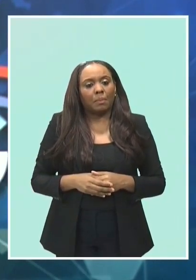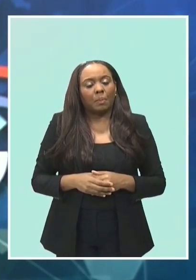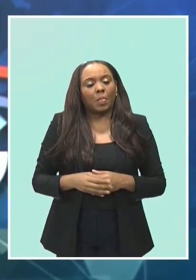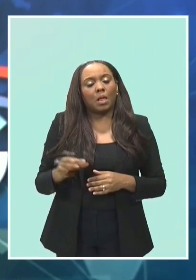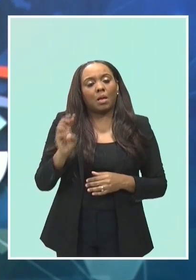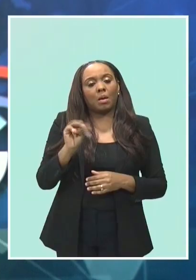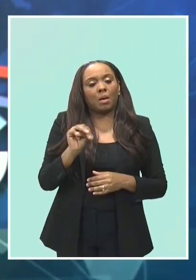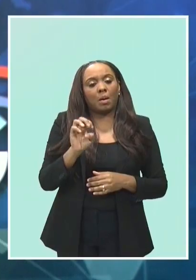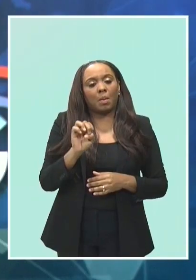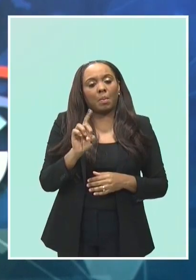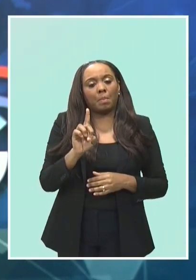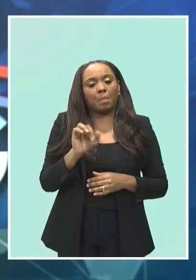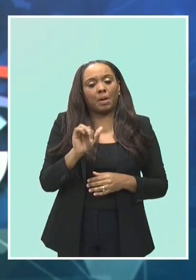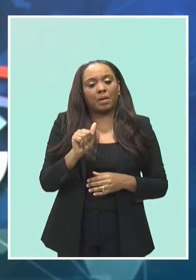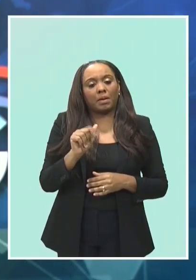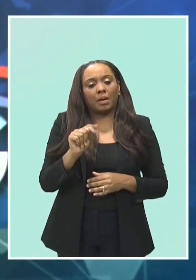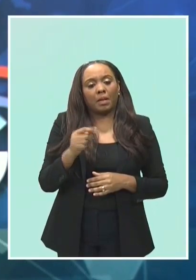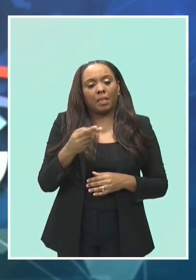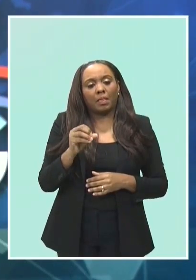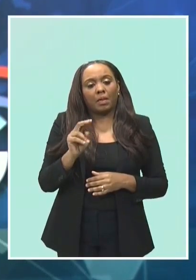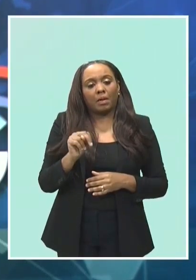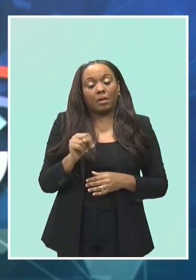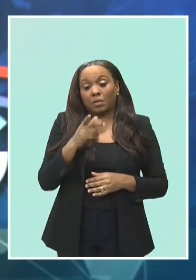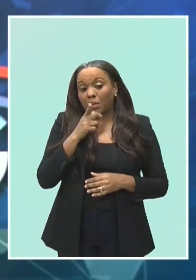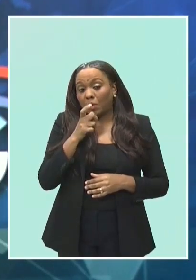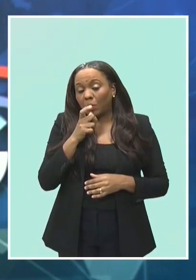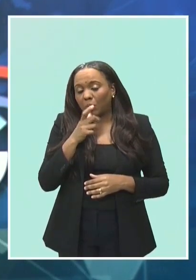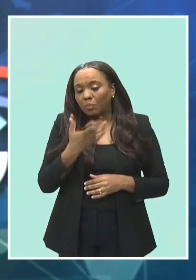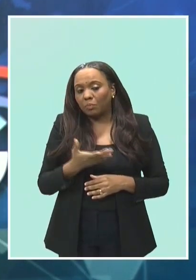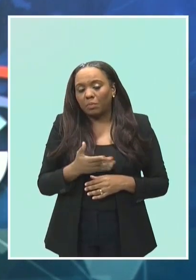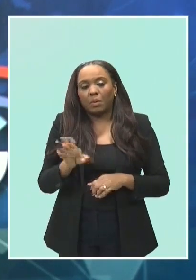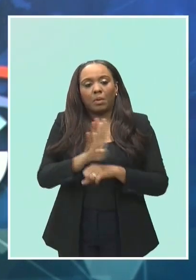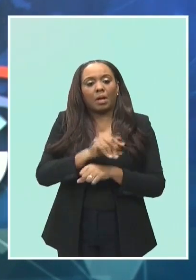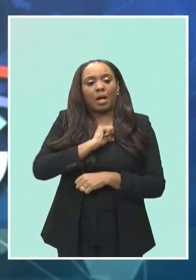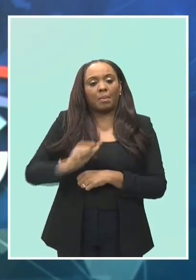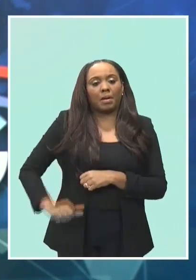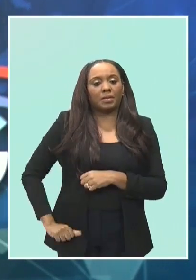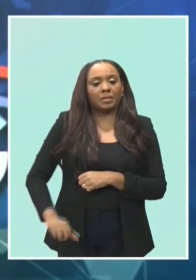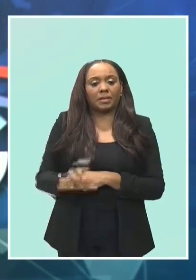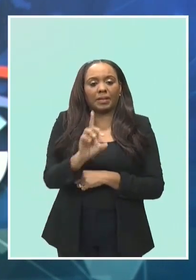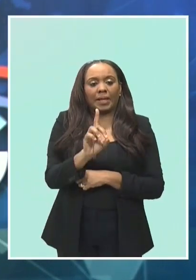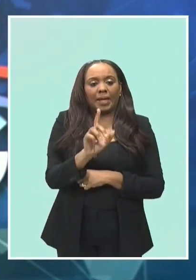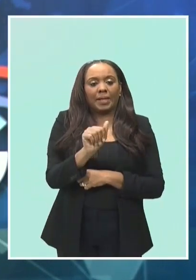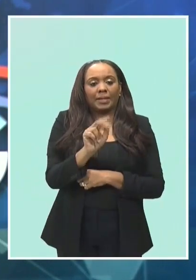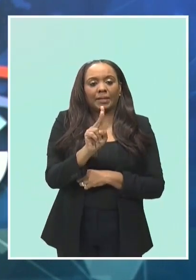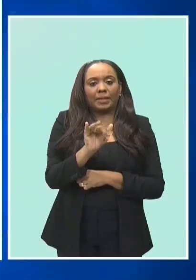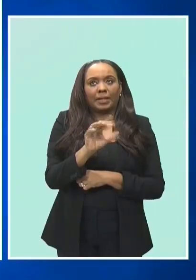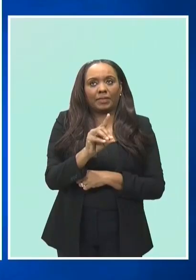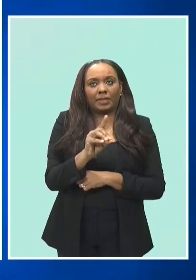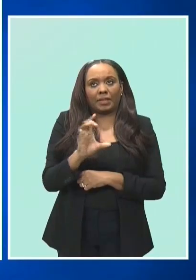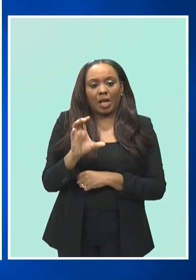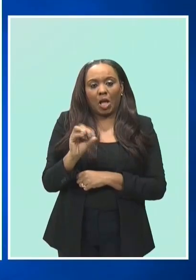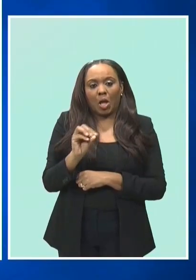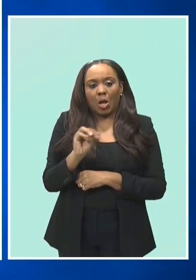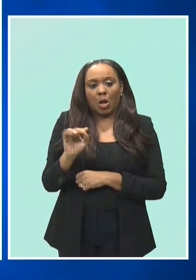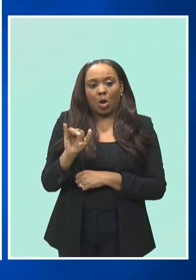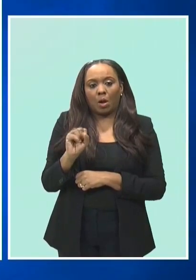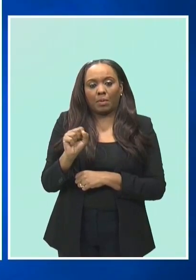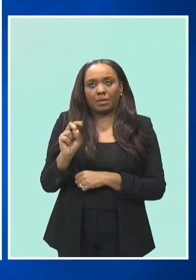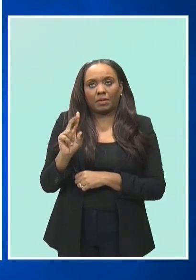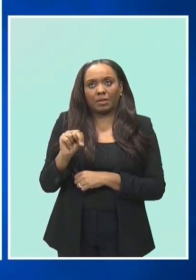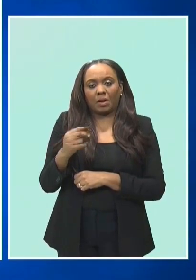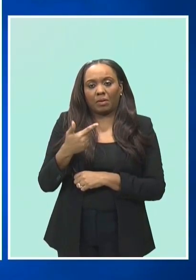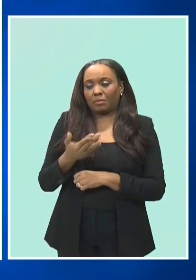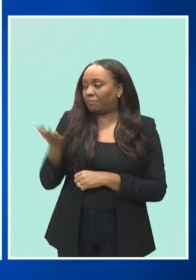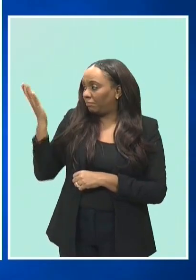the relief efforts for the Bahamas is Barbados Ambassador to CARICOM, Ambassador David Comichon. Ambassador Comichon, good evening. Thank you for coming